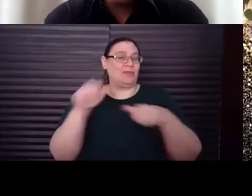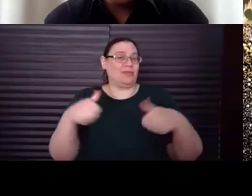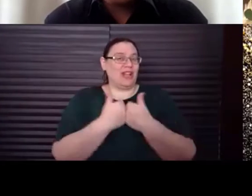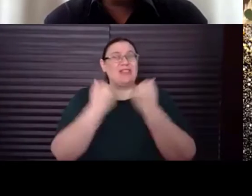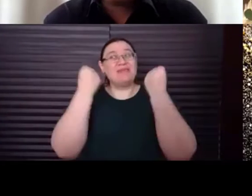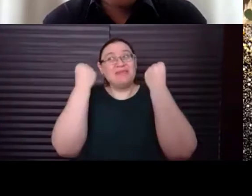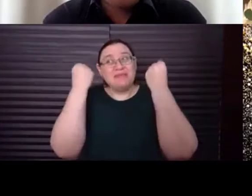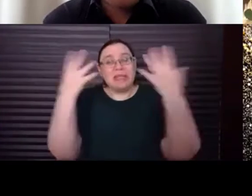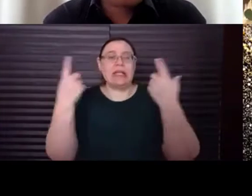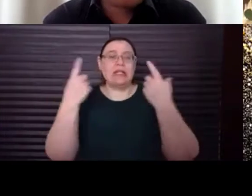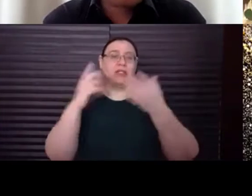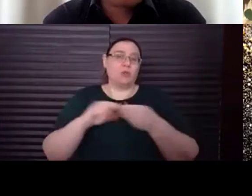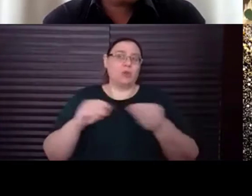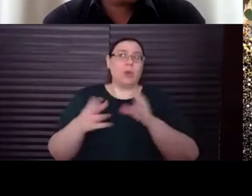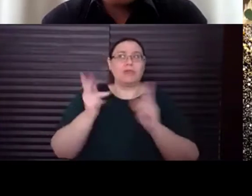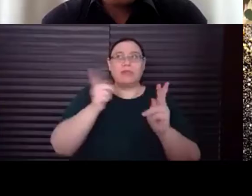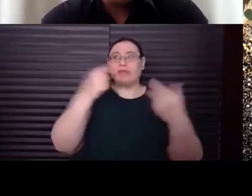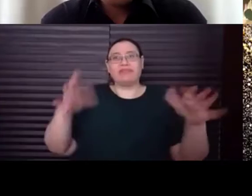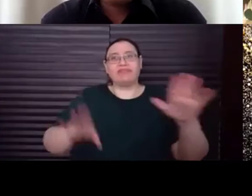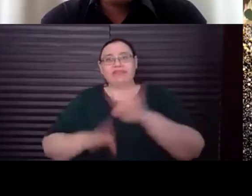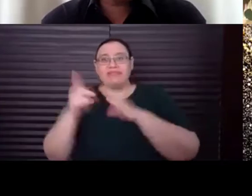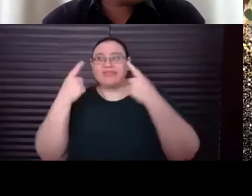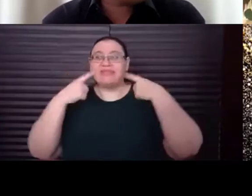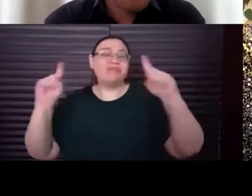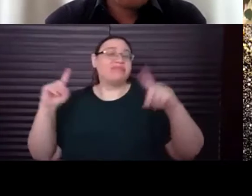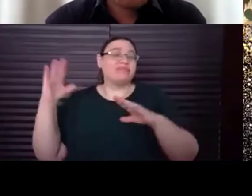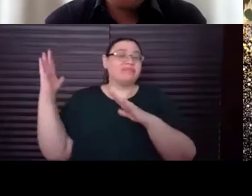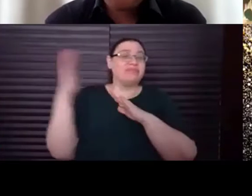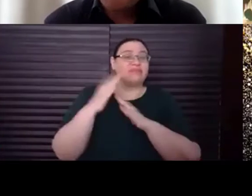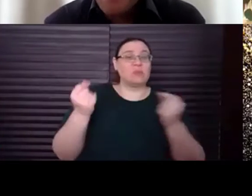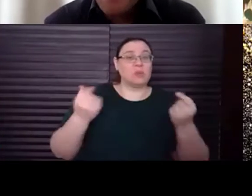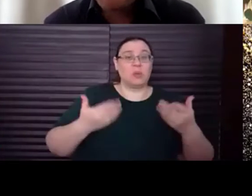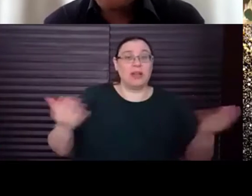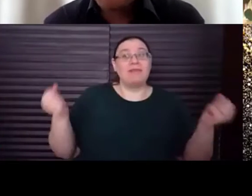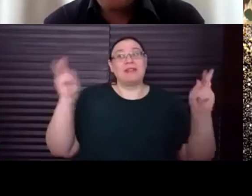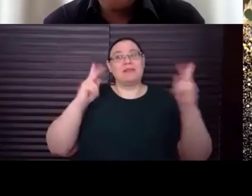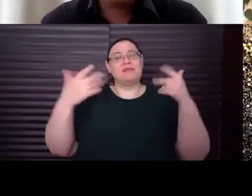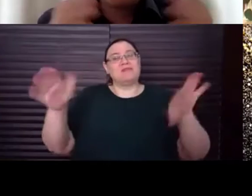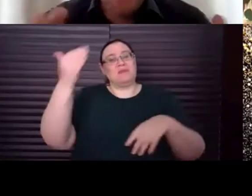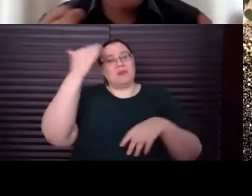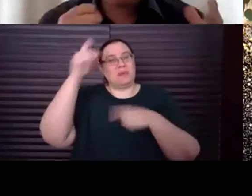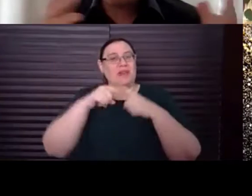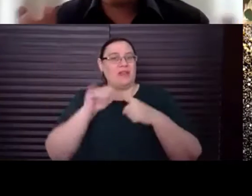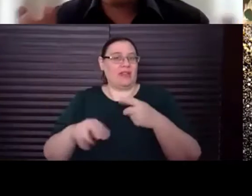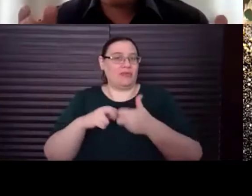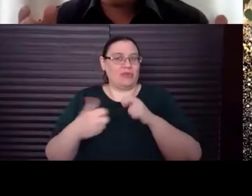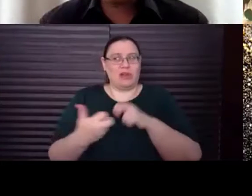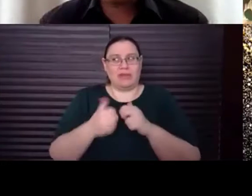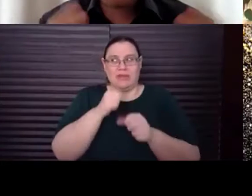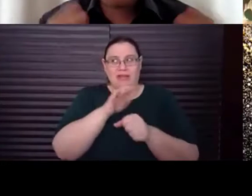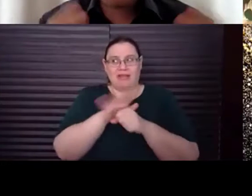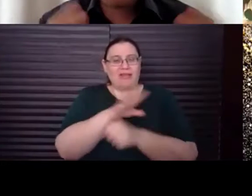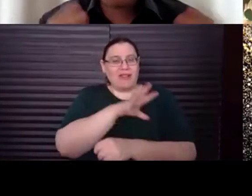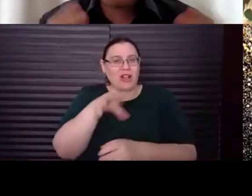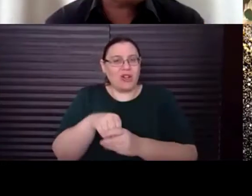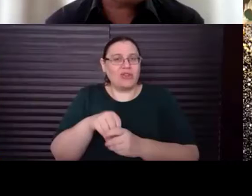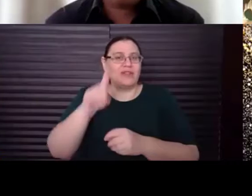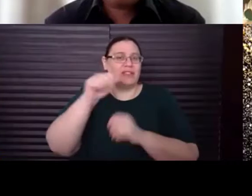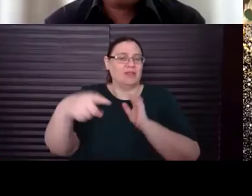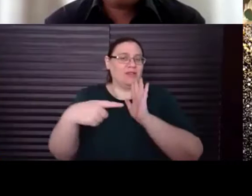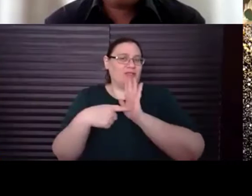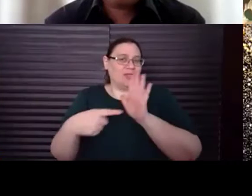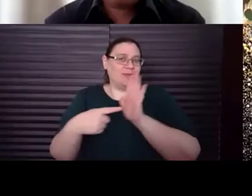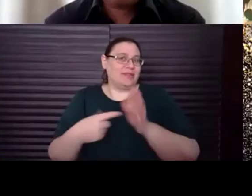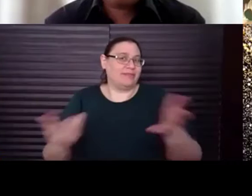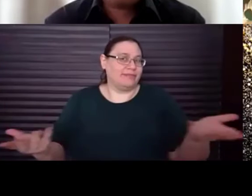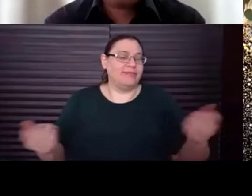success stories. And the greatest thing is many people are aware of the problem of the lack of inclusion of disability